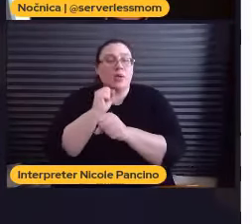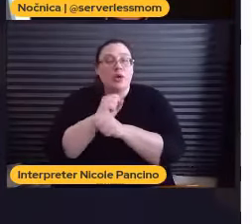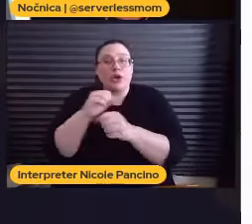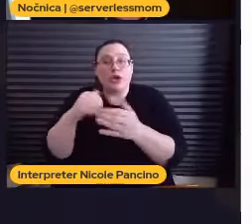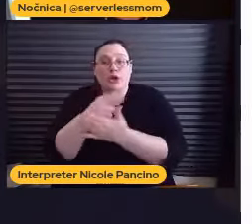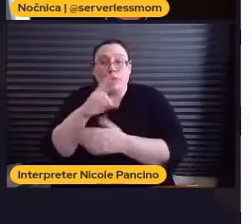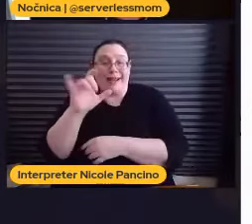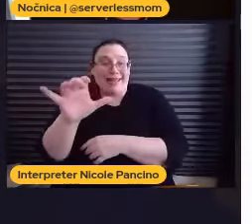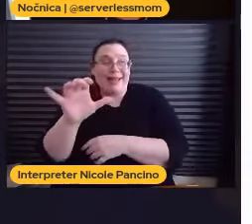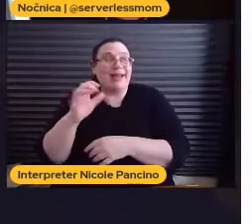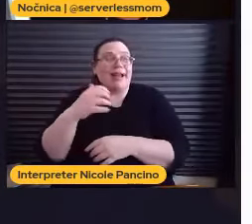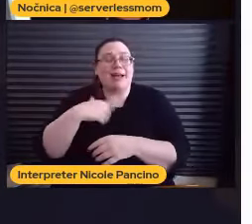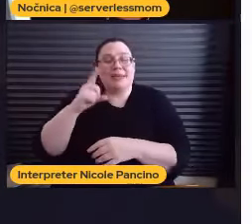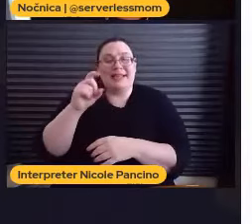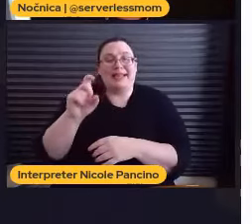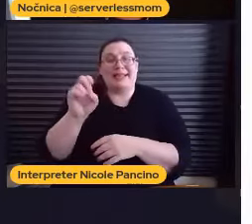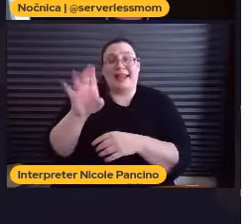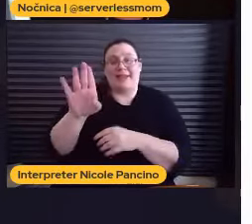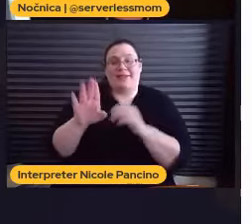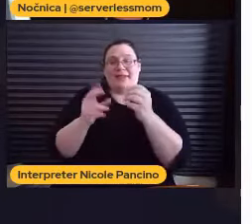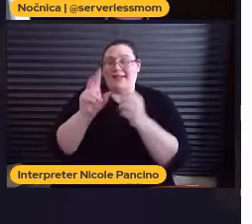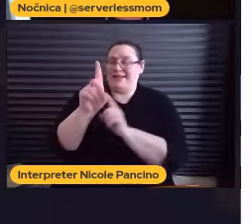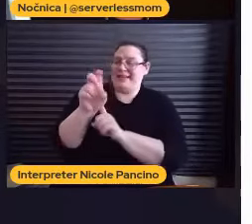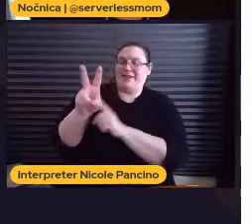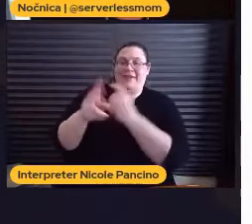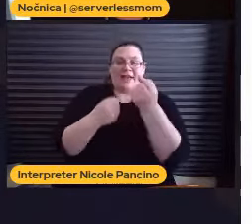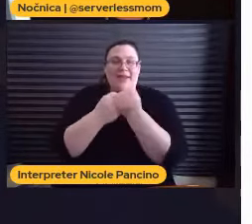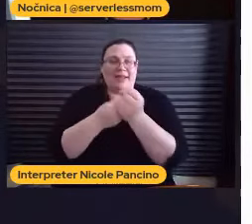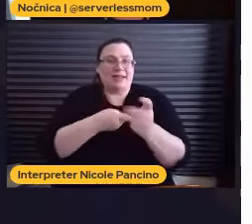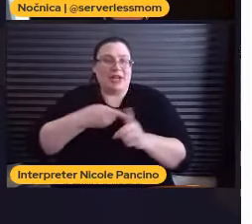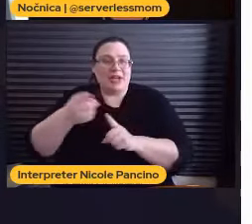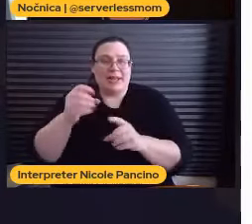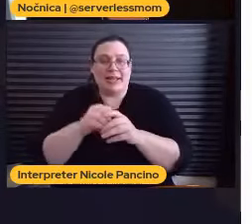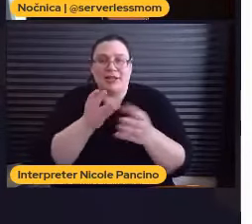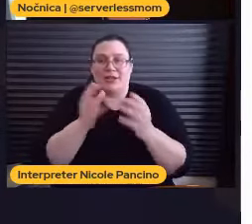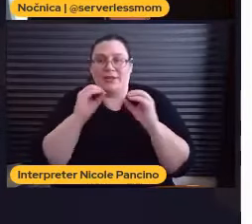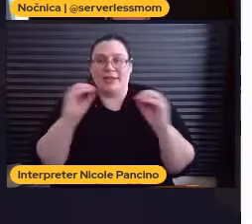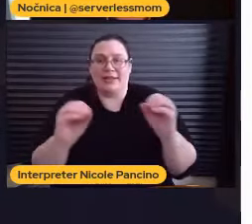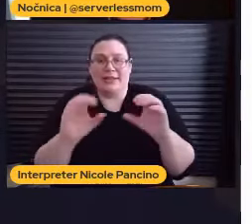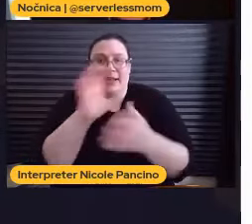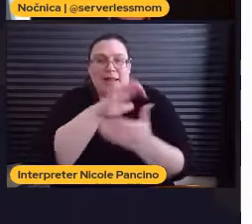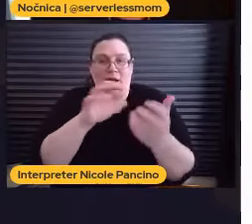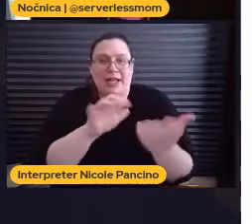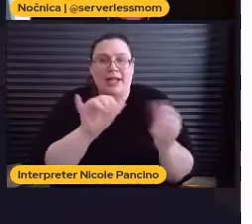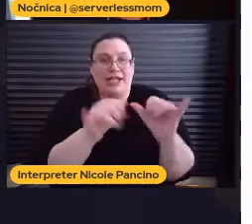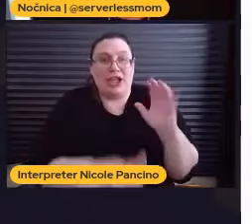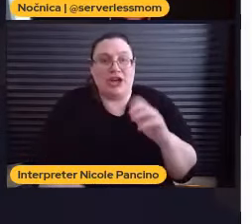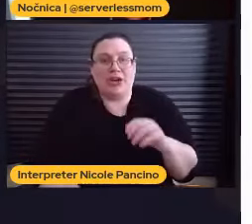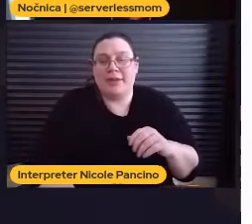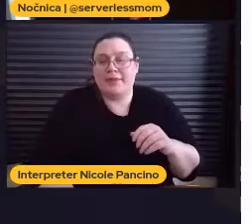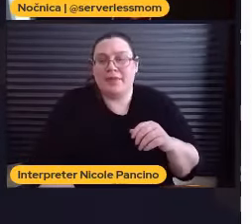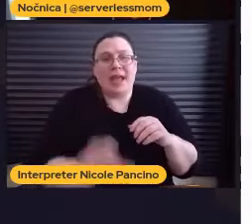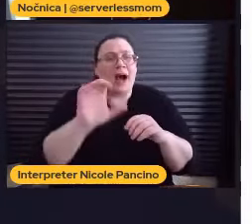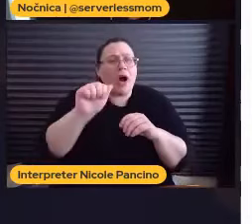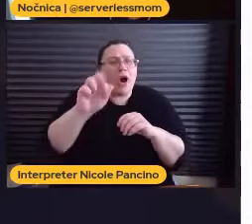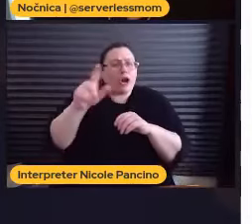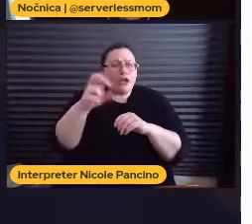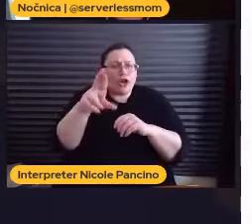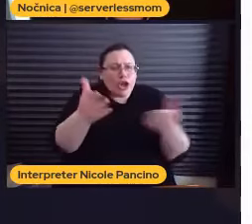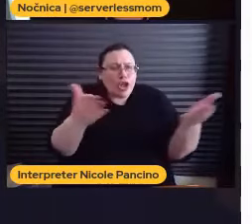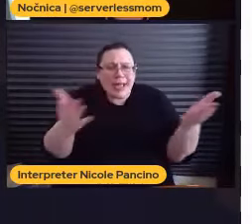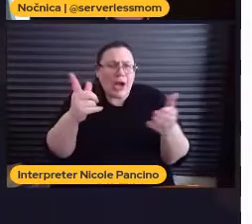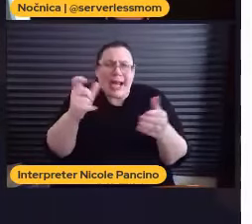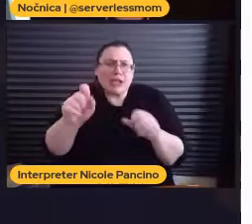a dev advocate specializing in serverless and cloud engineering. You can find me on Twitter at serverlessmom and on Twitch